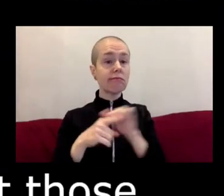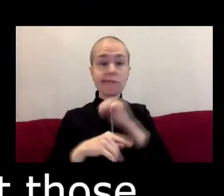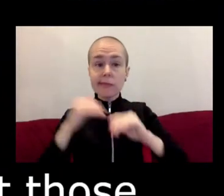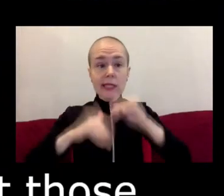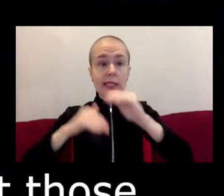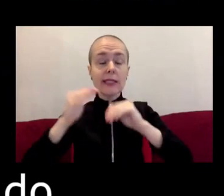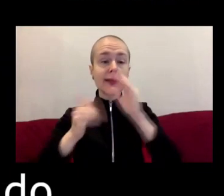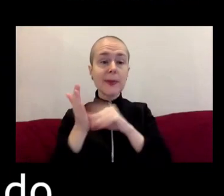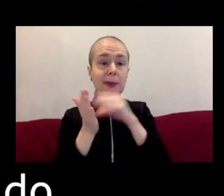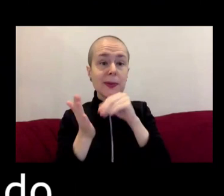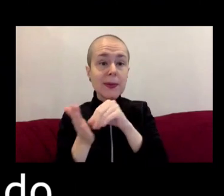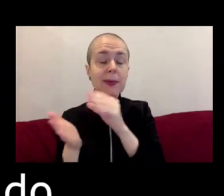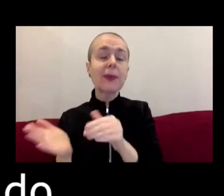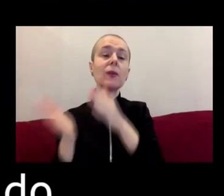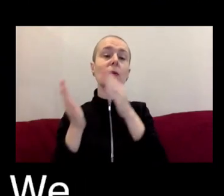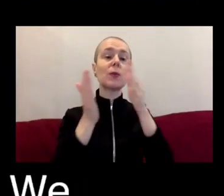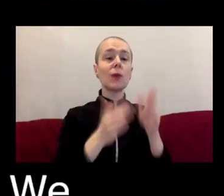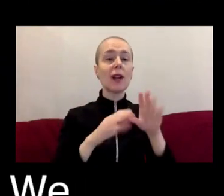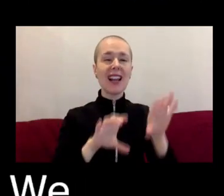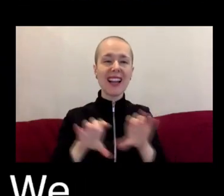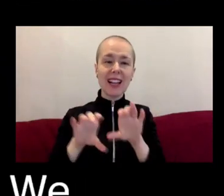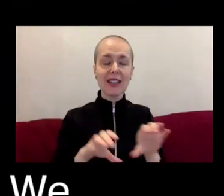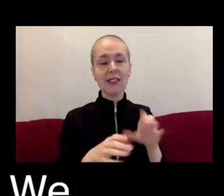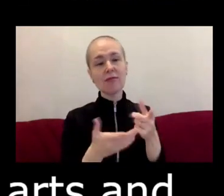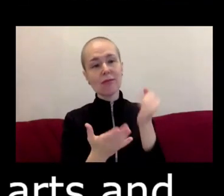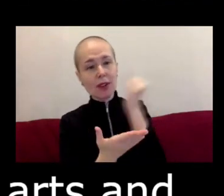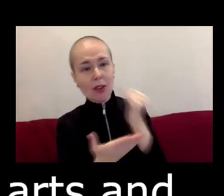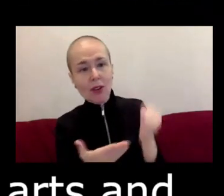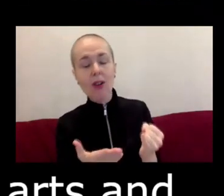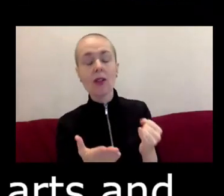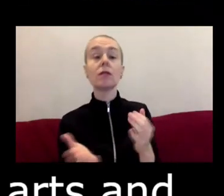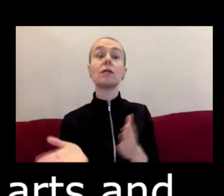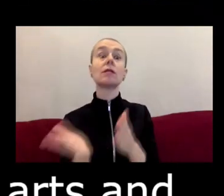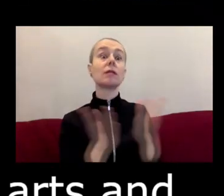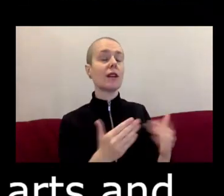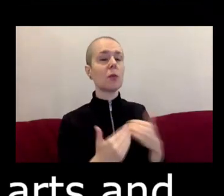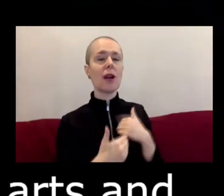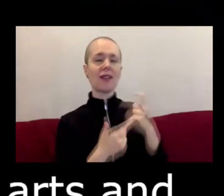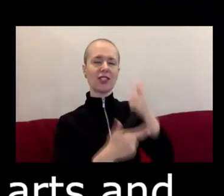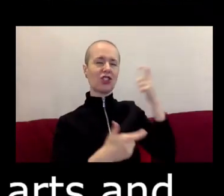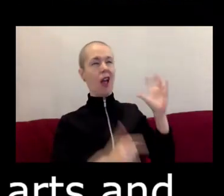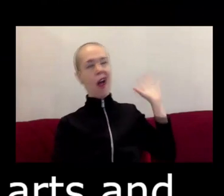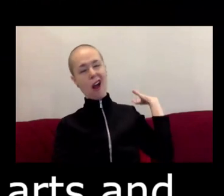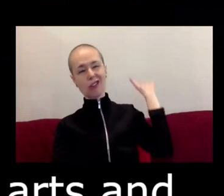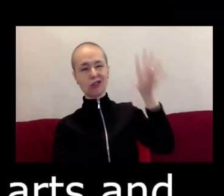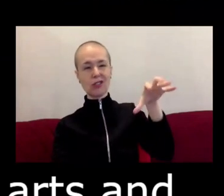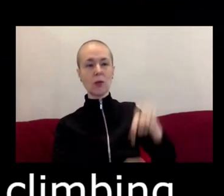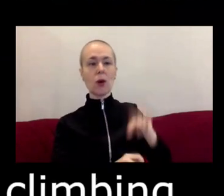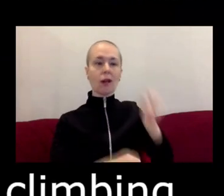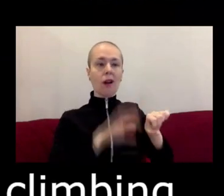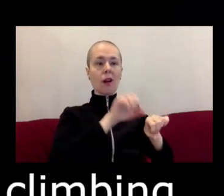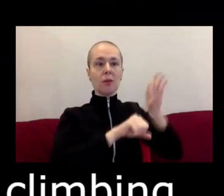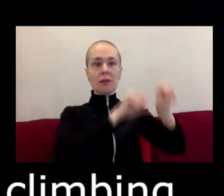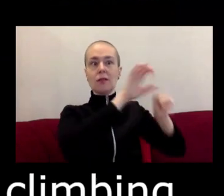might also do something like arts. And we also have these giant climbing structures that starts from our lobby and